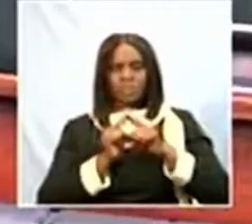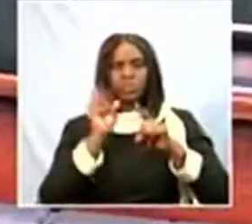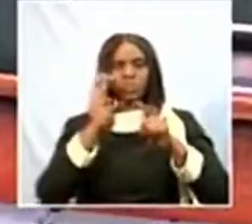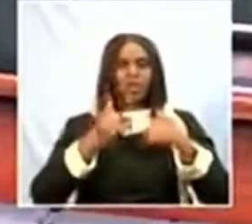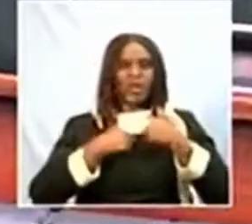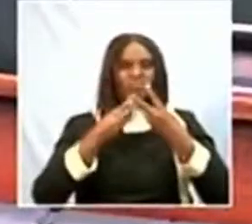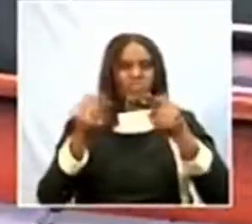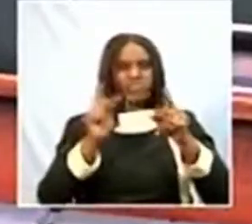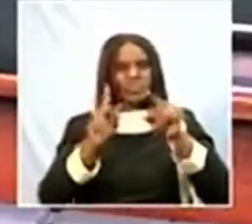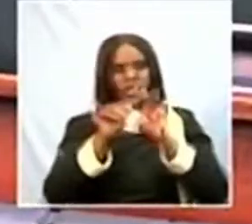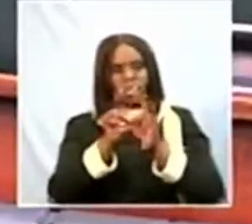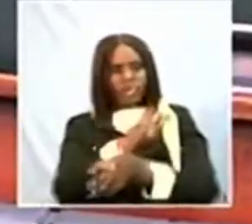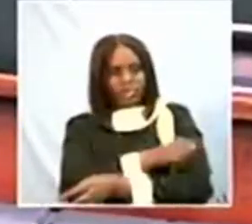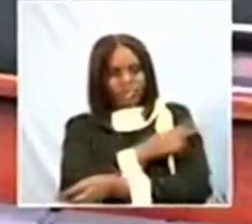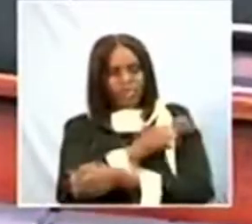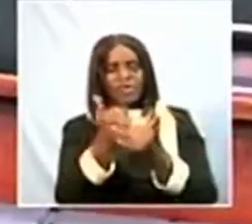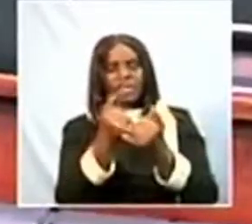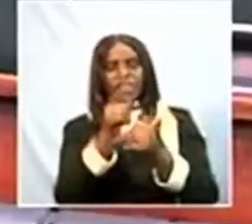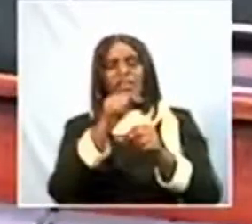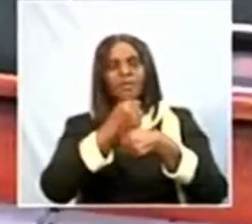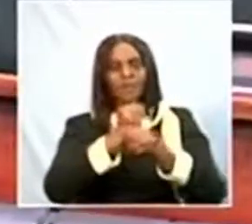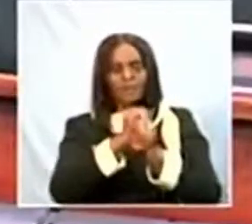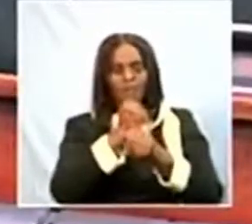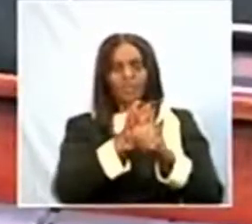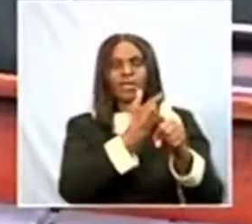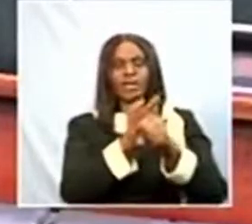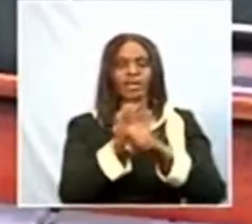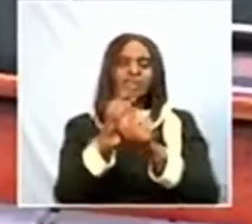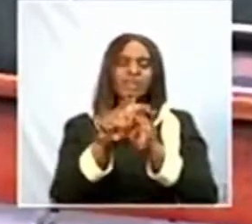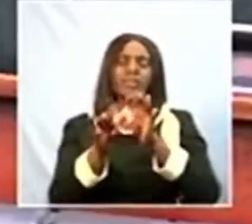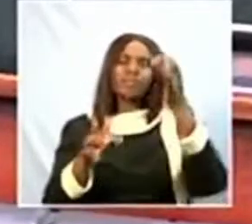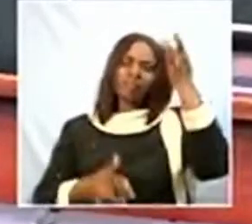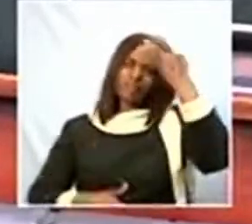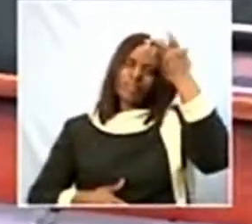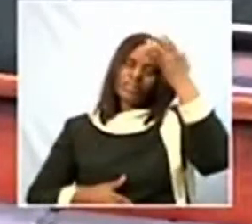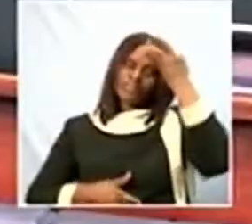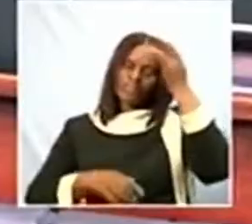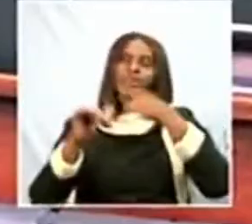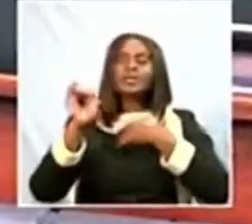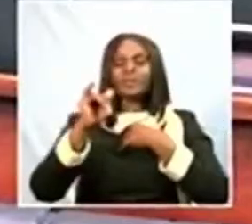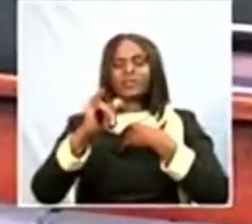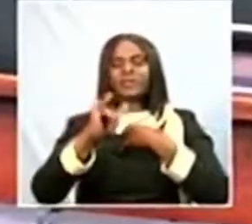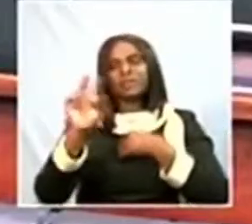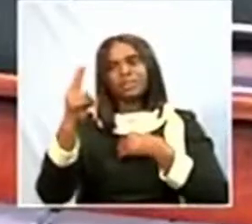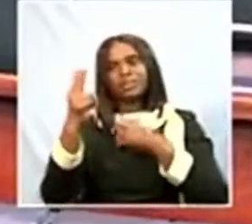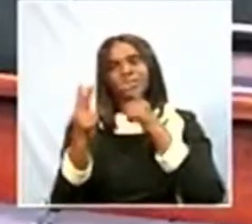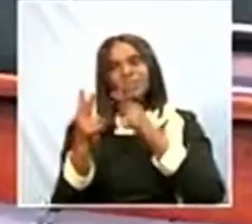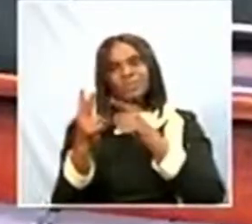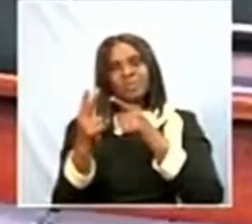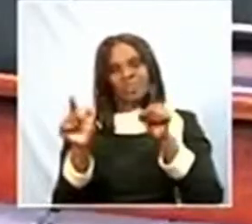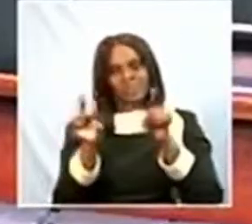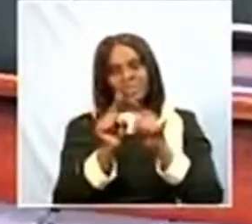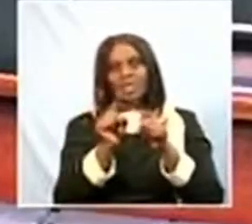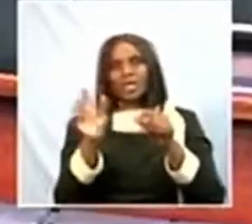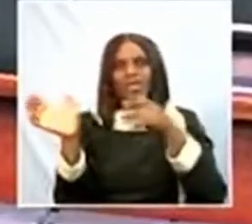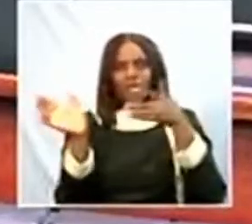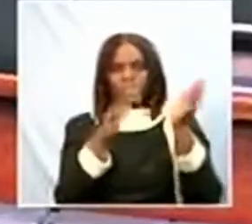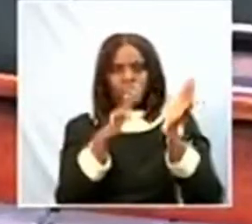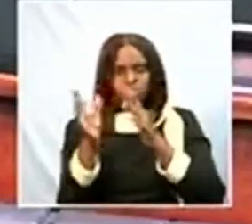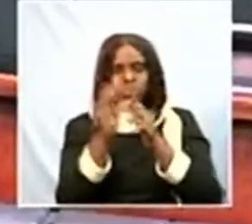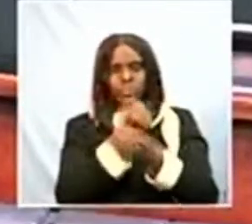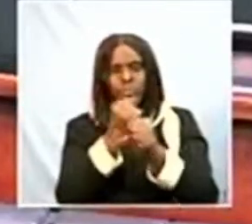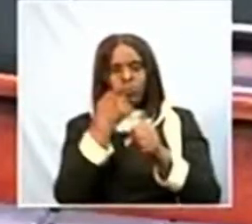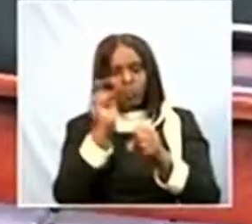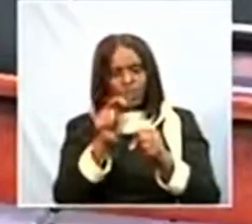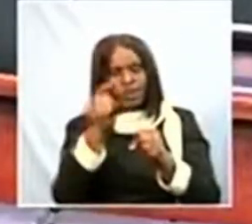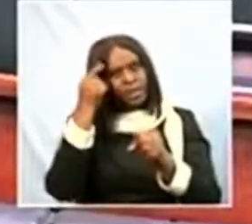in hospitals, therefore increasing the productivity in the nation. Secondly, air pollution must be tackled.